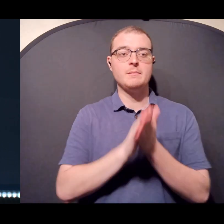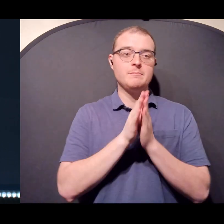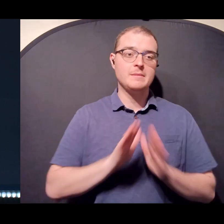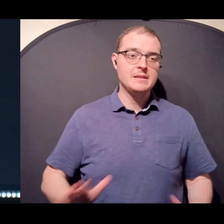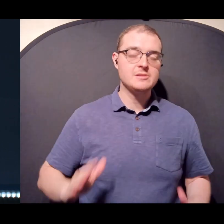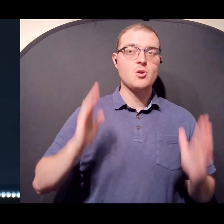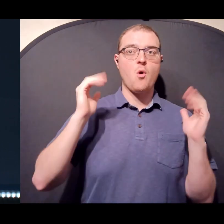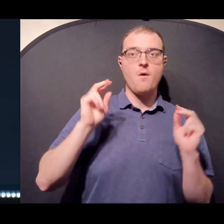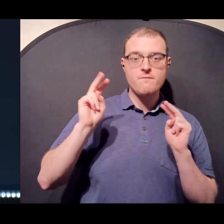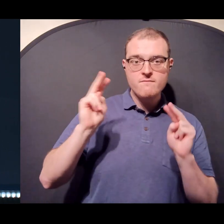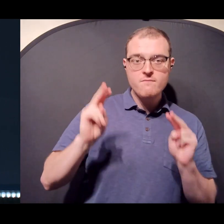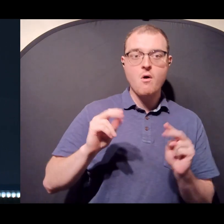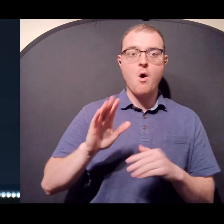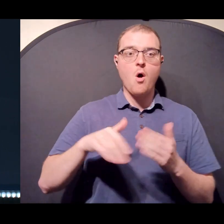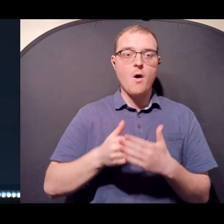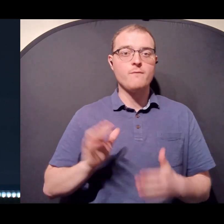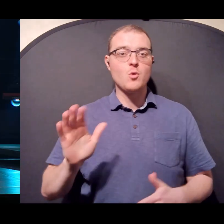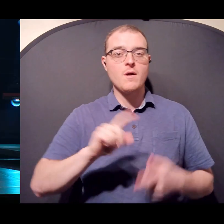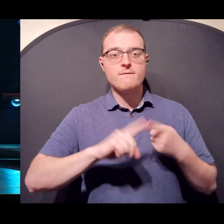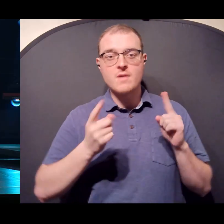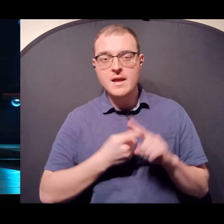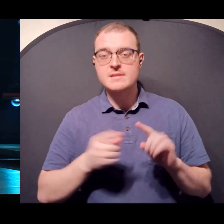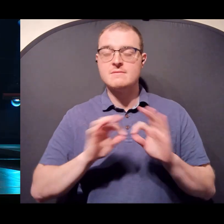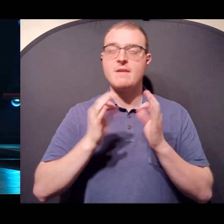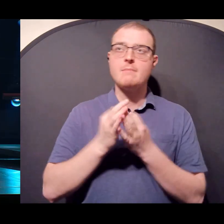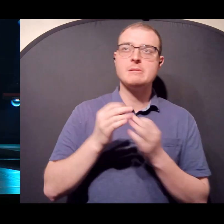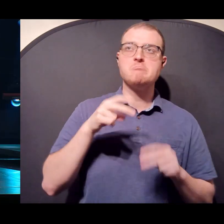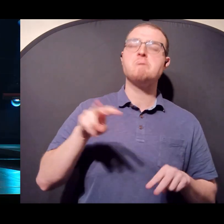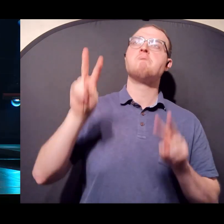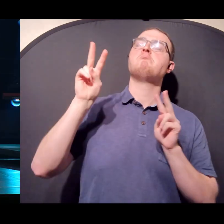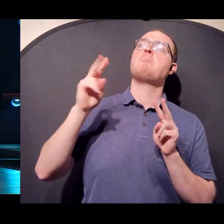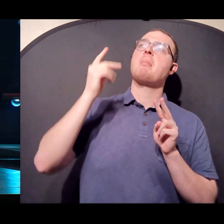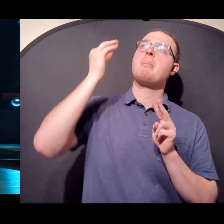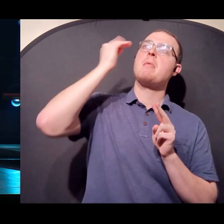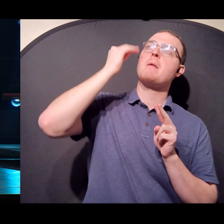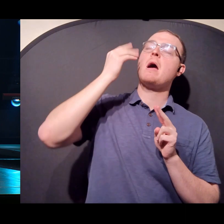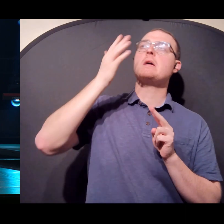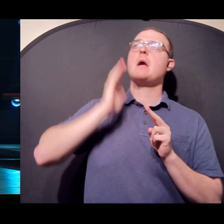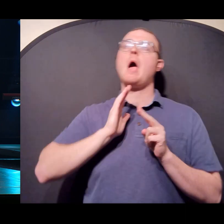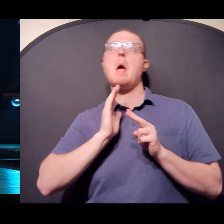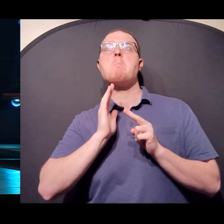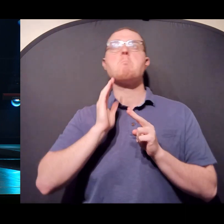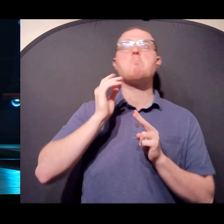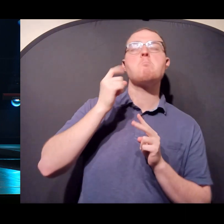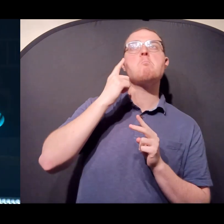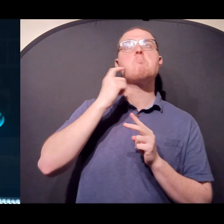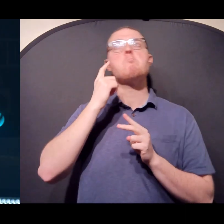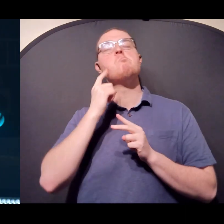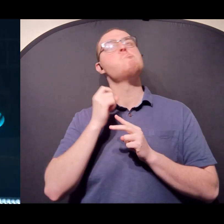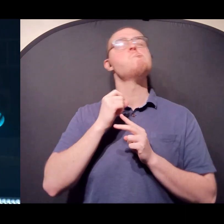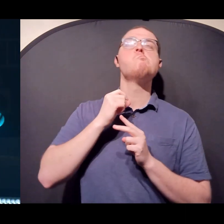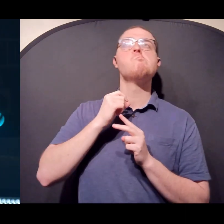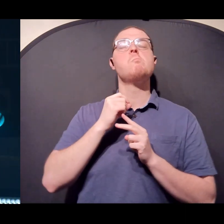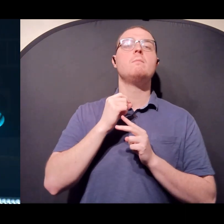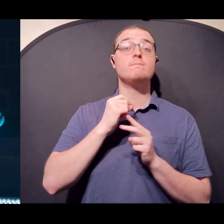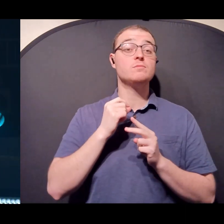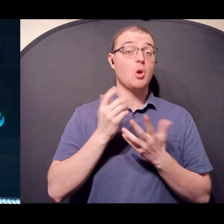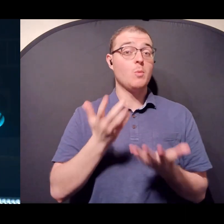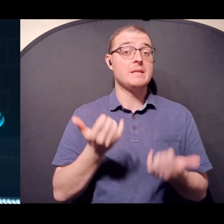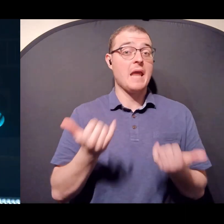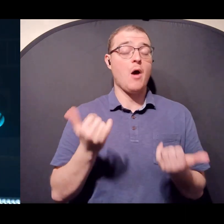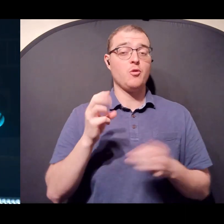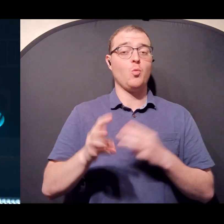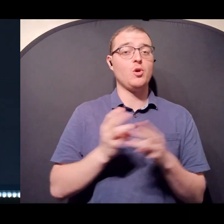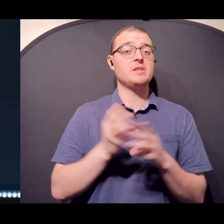It's the season of hope. It's the season that all of your friends and family are looking up and they're thinking about God, and the world is open to hearing a